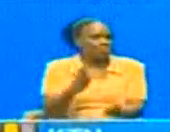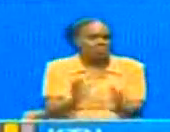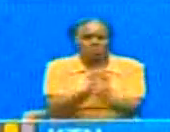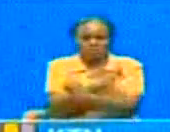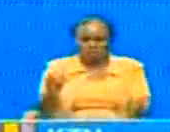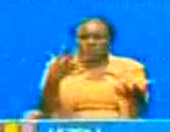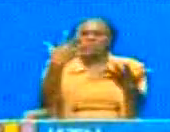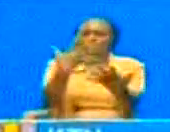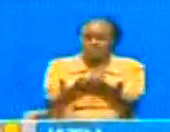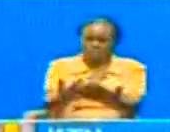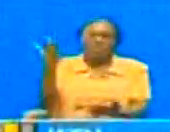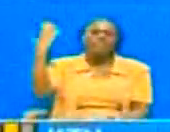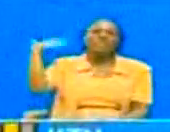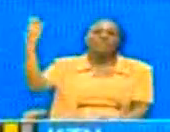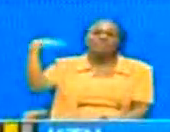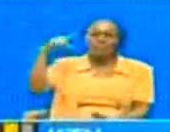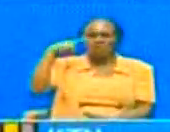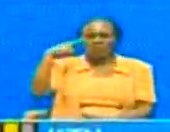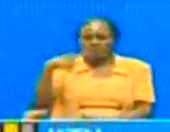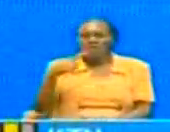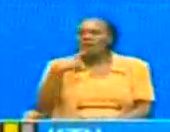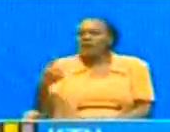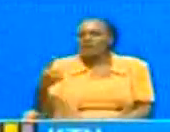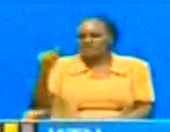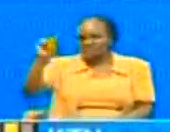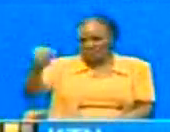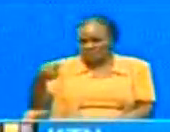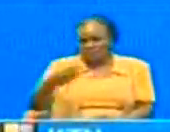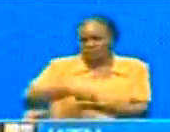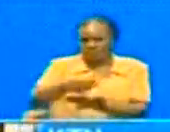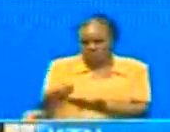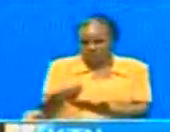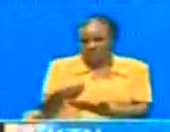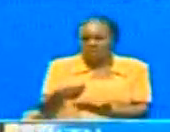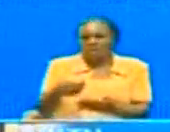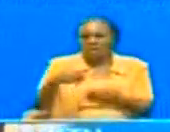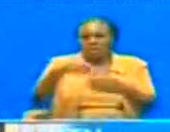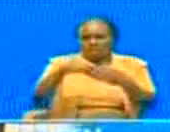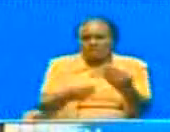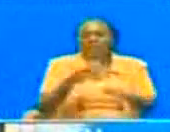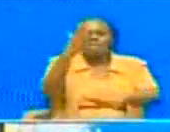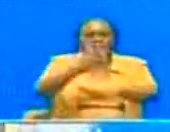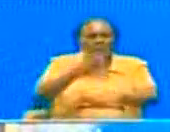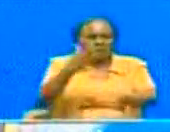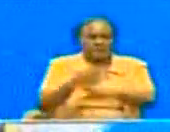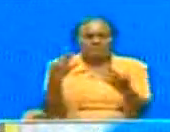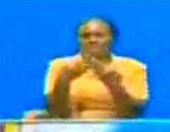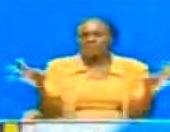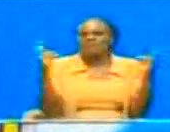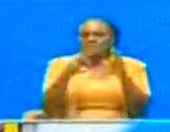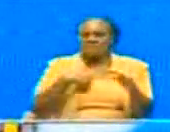he had been earlier fined 400,000 shillings for issuing a bouncing check. Since now I threw the matter